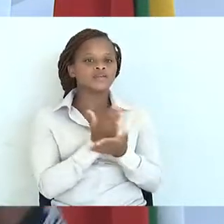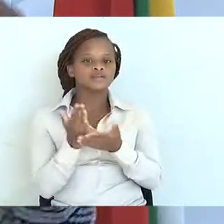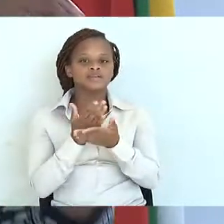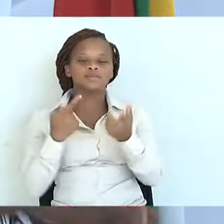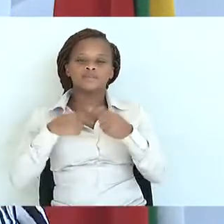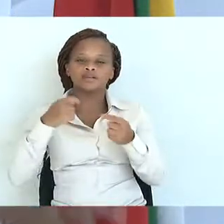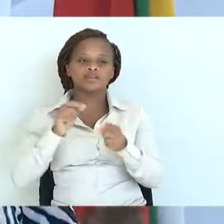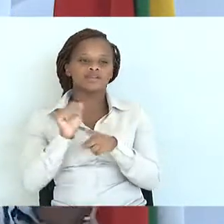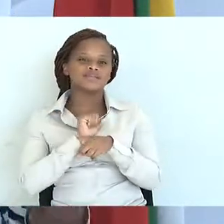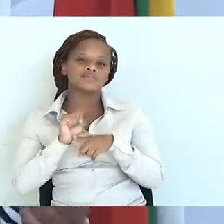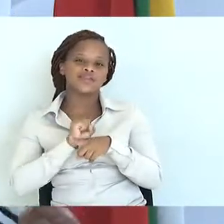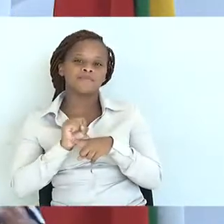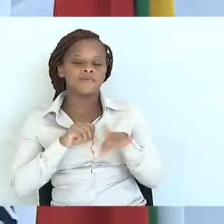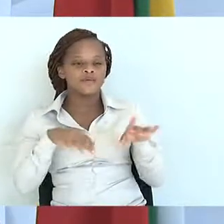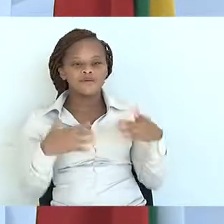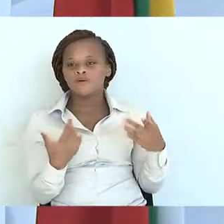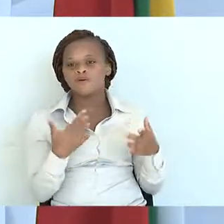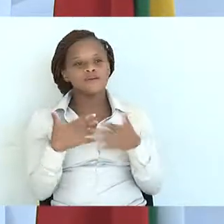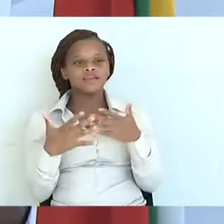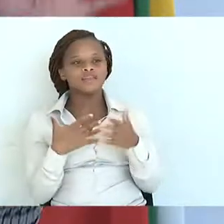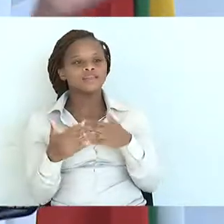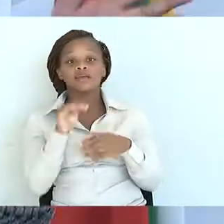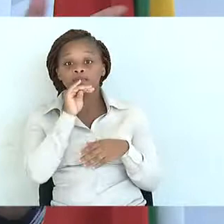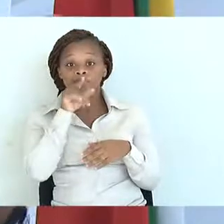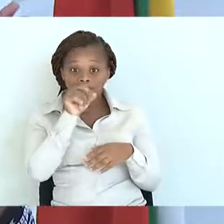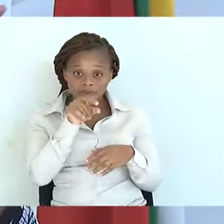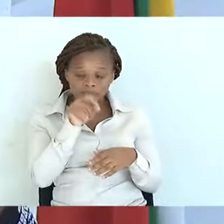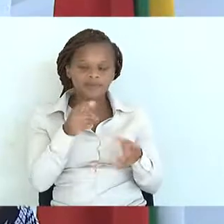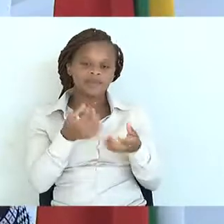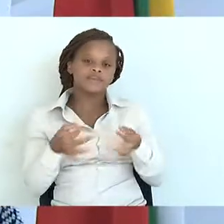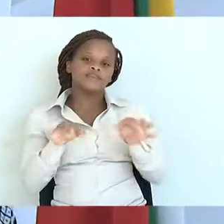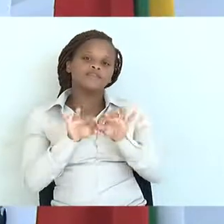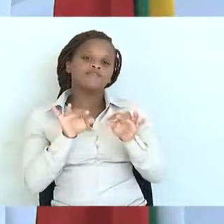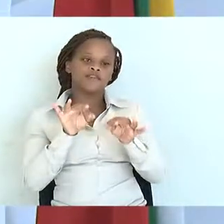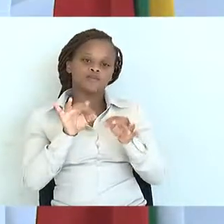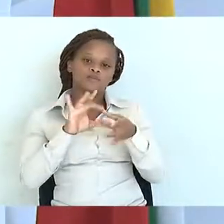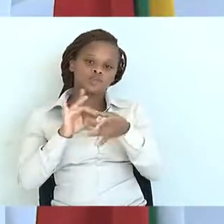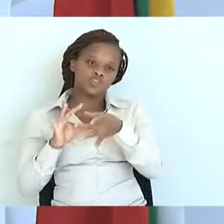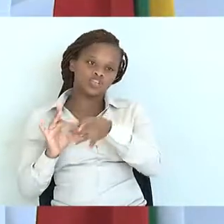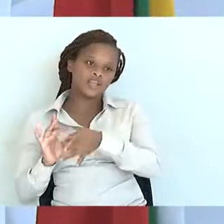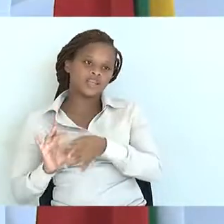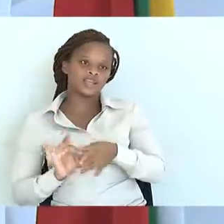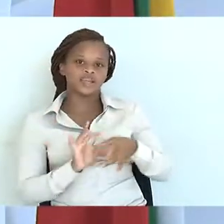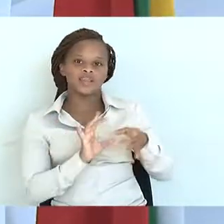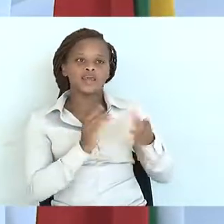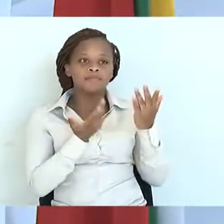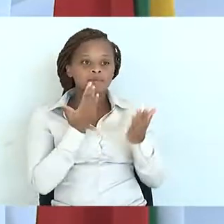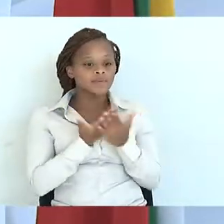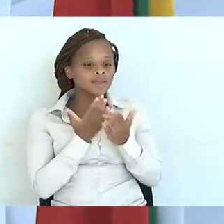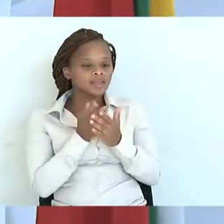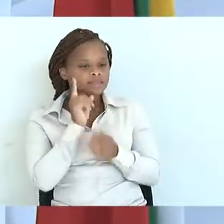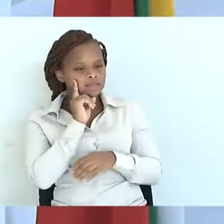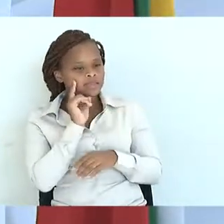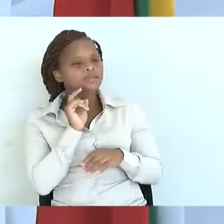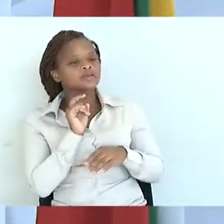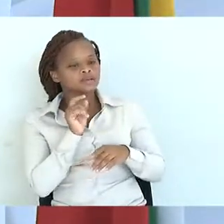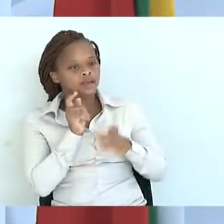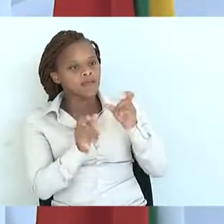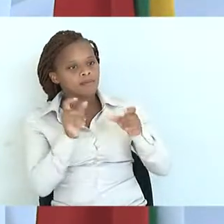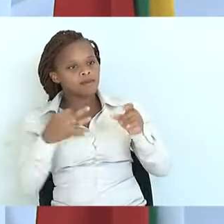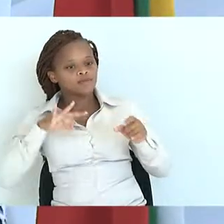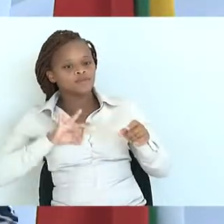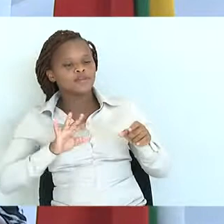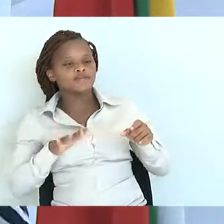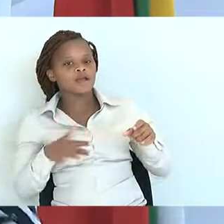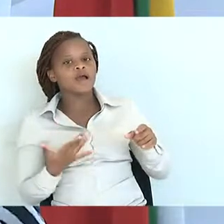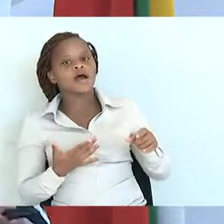kunabantu abathengisa whatever, zonke lezo value chain. So ufanele ubheke nokuthi kukuphi somewhere la abantu bangabenefita khona.